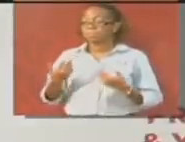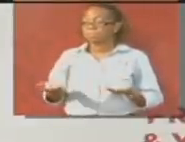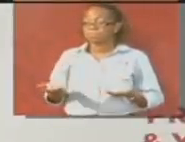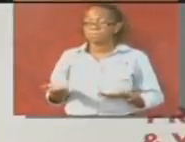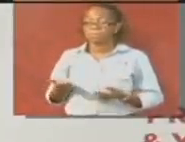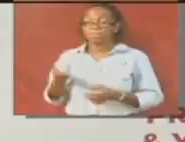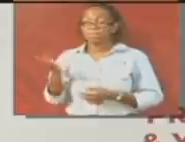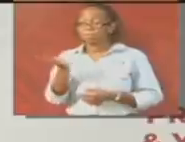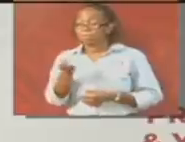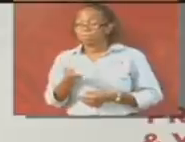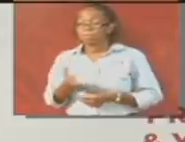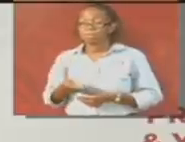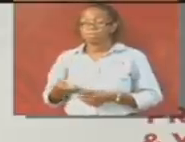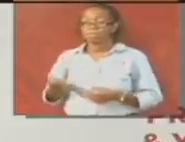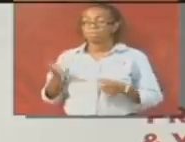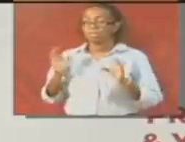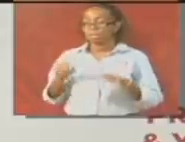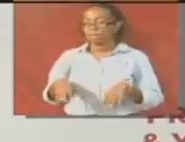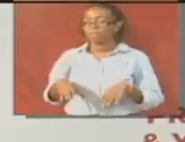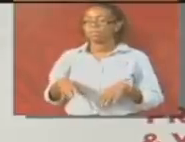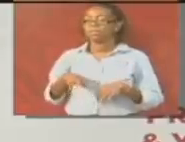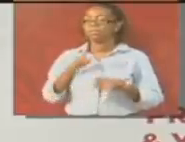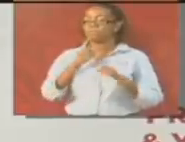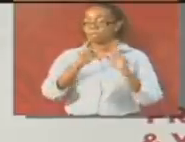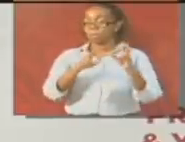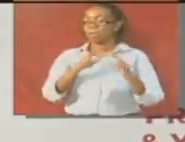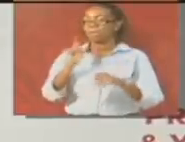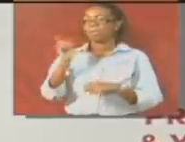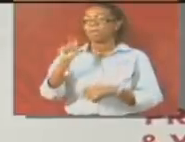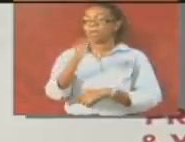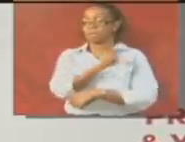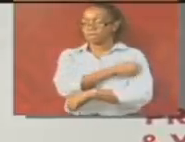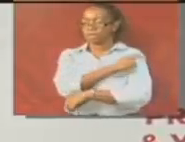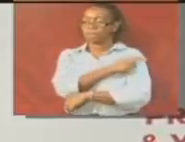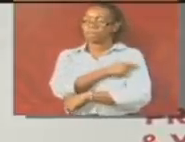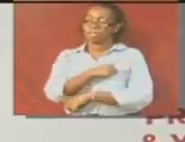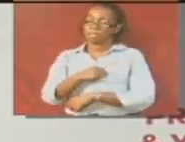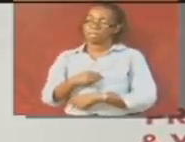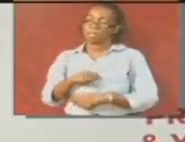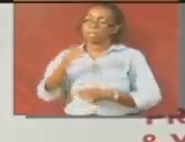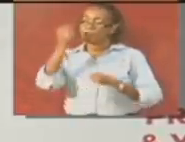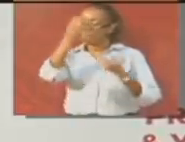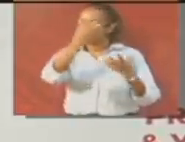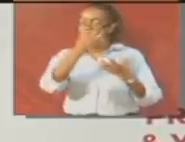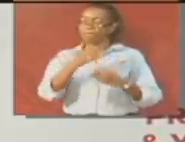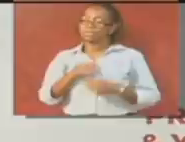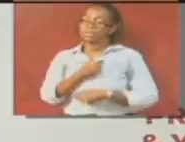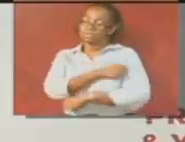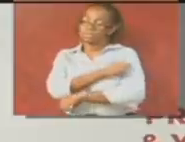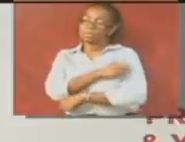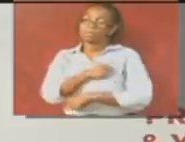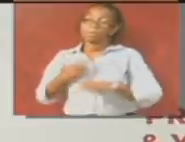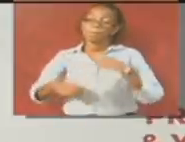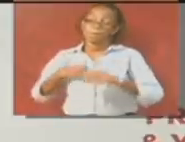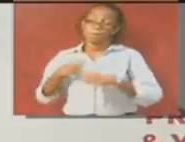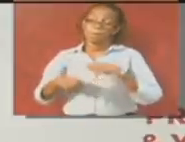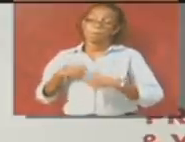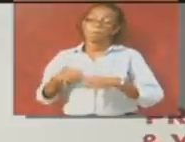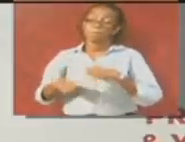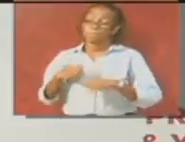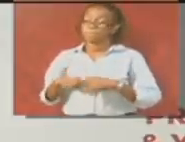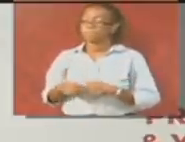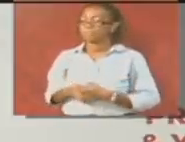vaccine was received. So there is in place an electronic platform that allows the capture of